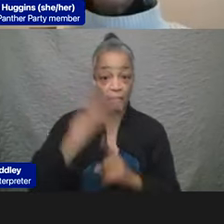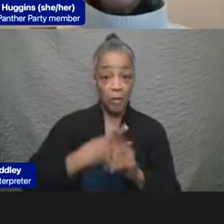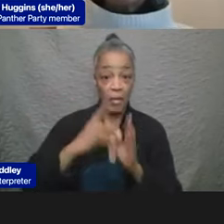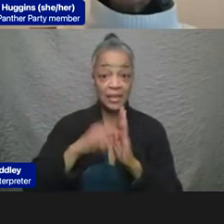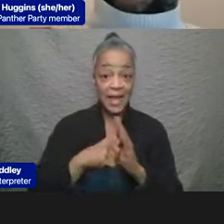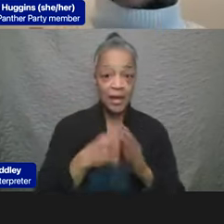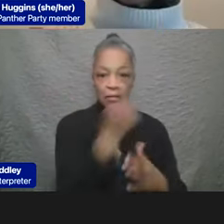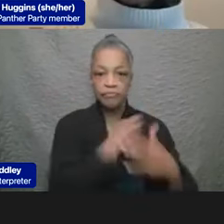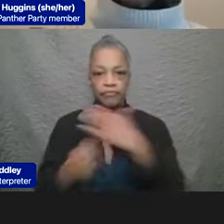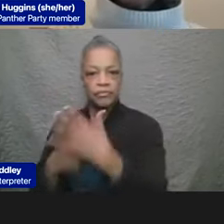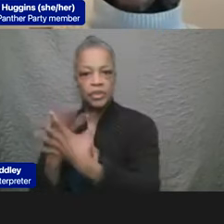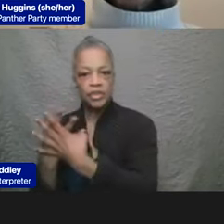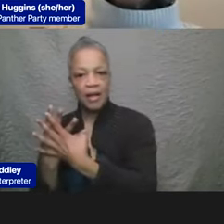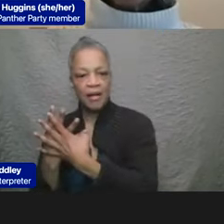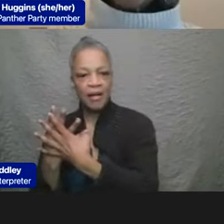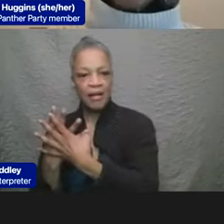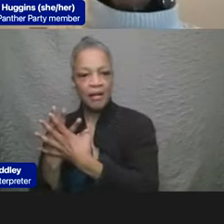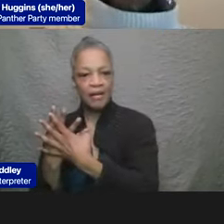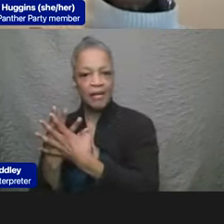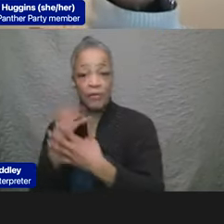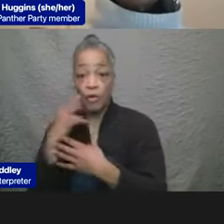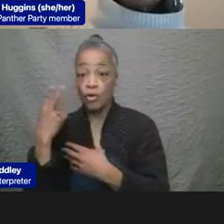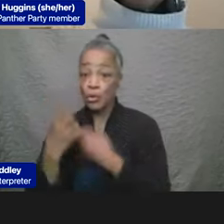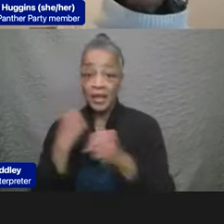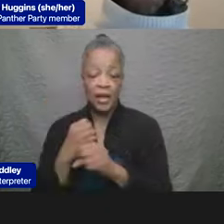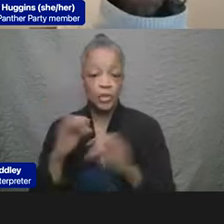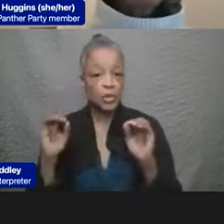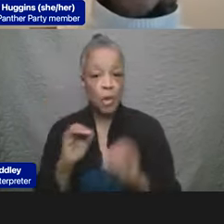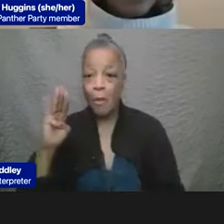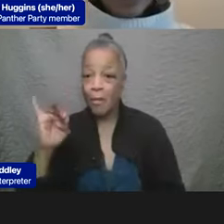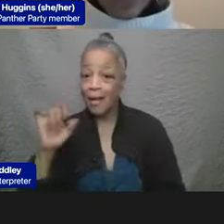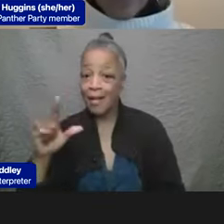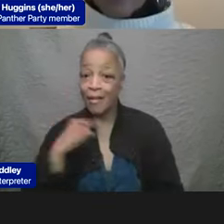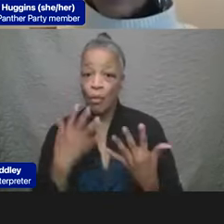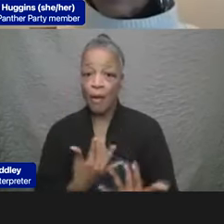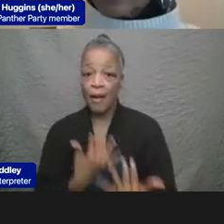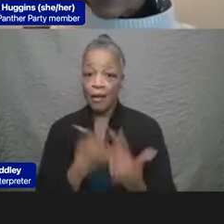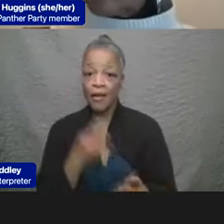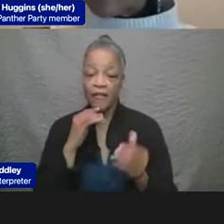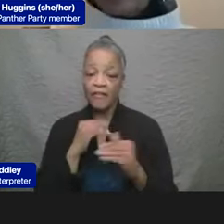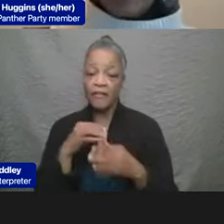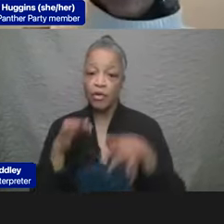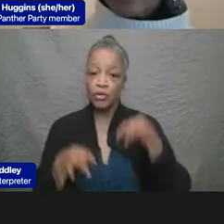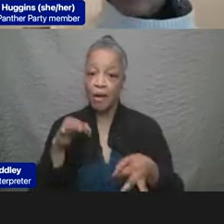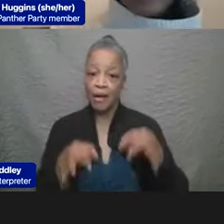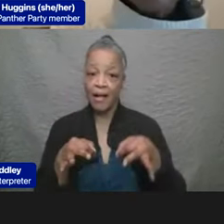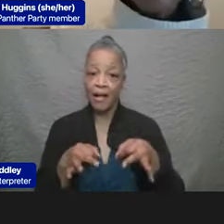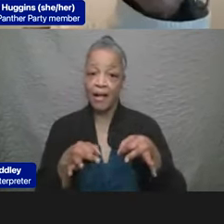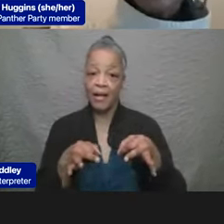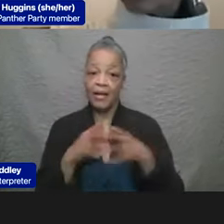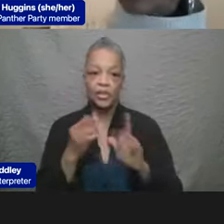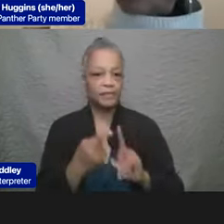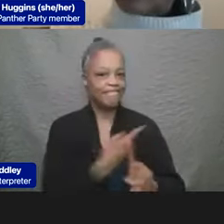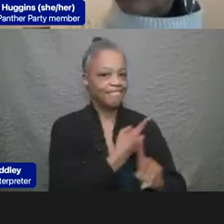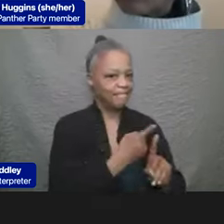I didn't get, for 2 years, no bail, awaiting trial. And we know today, by the way, just a side